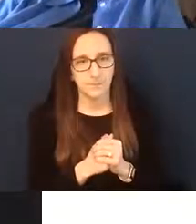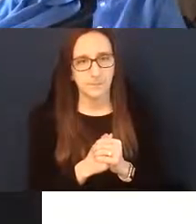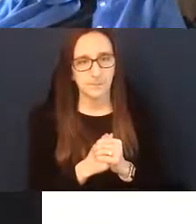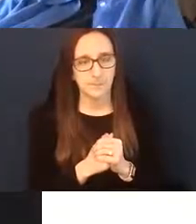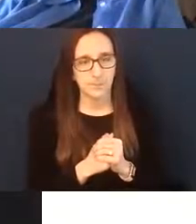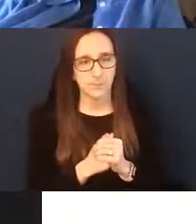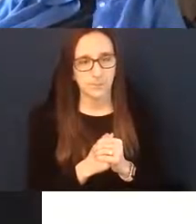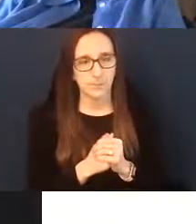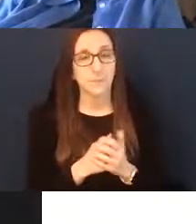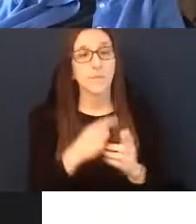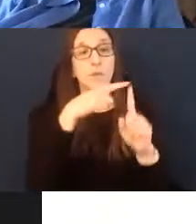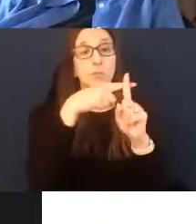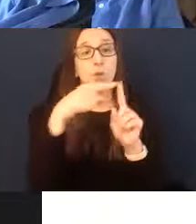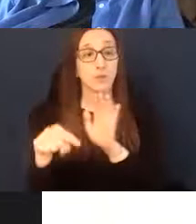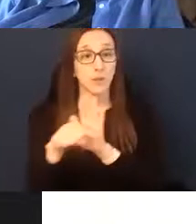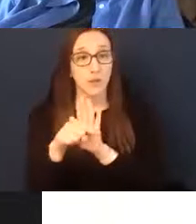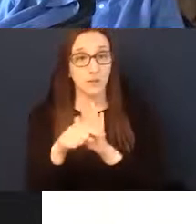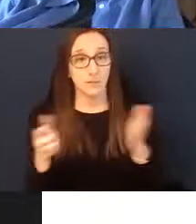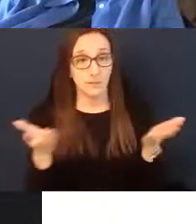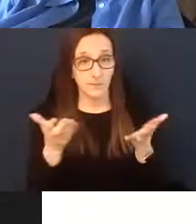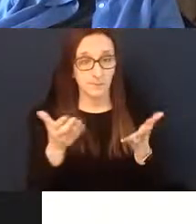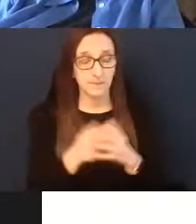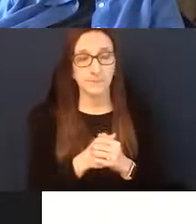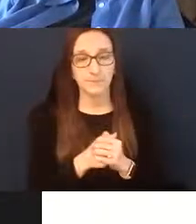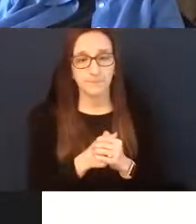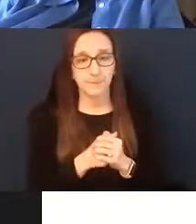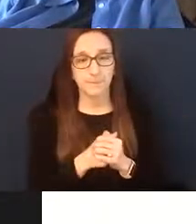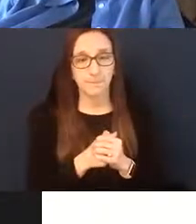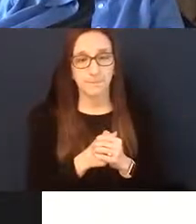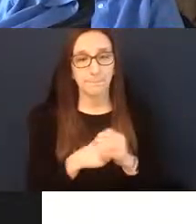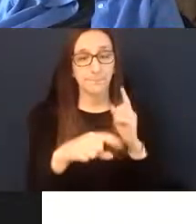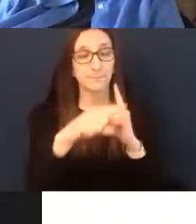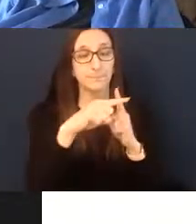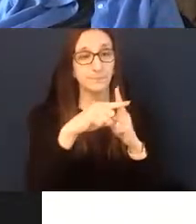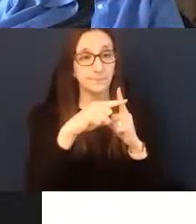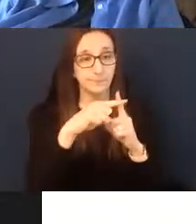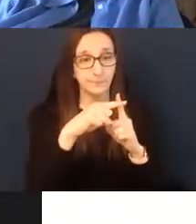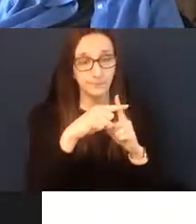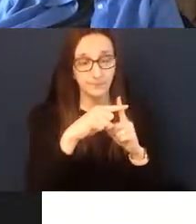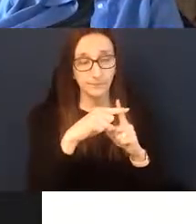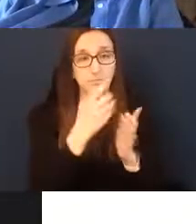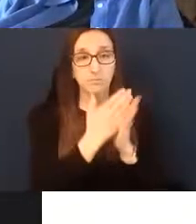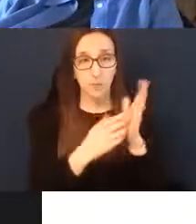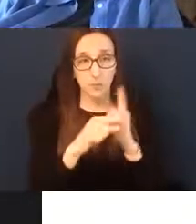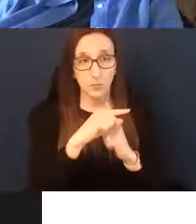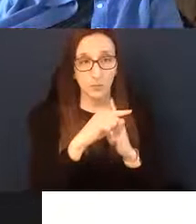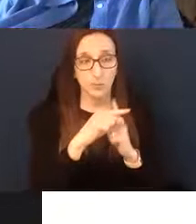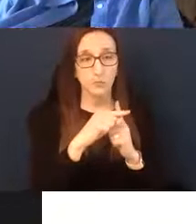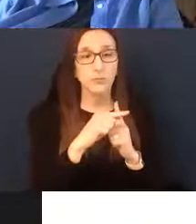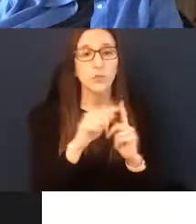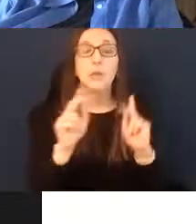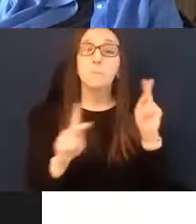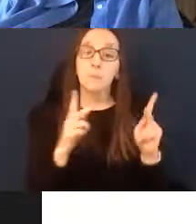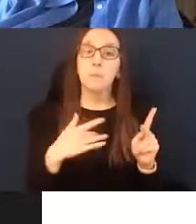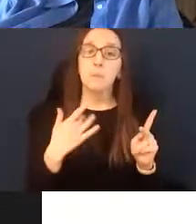So pros and cons of intermittent fasting. Some of the pros that we have for intermittent fasting is that people feel like